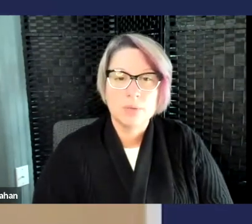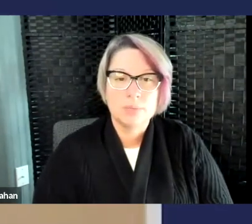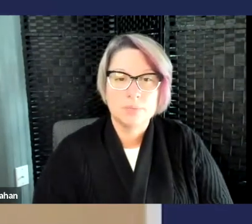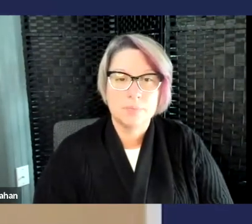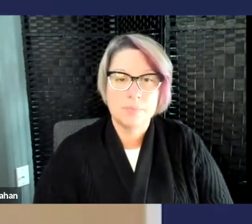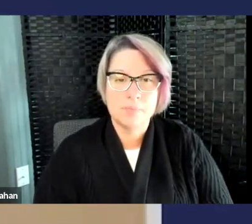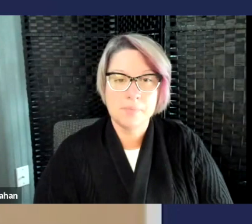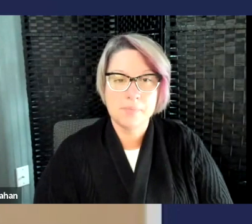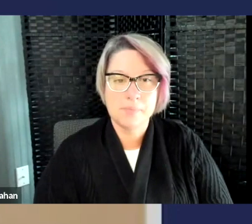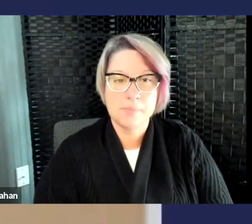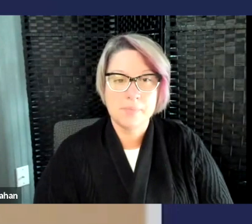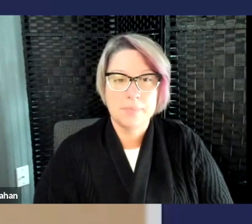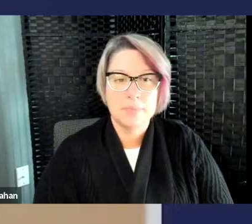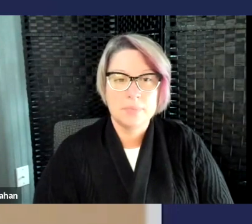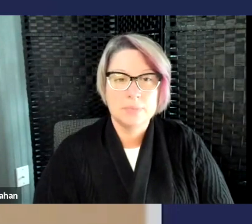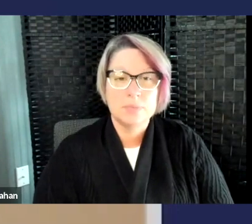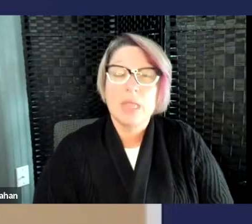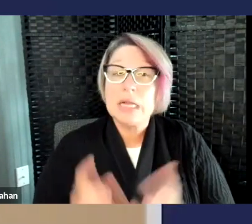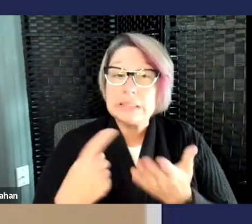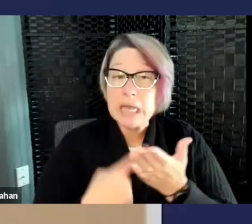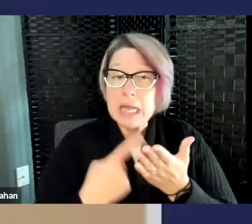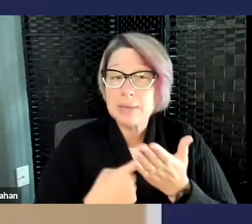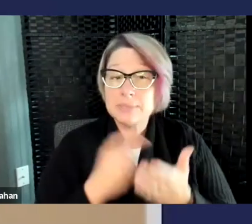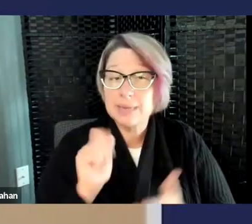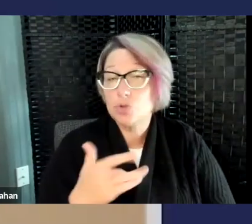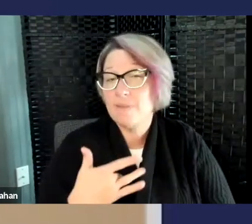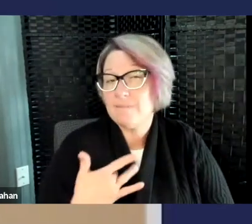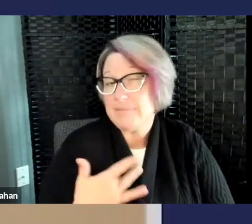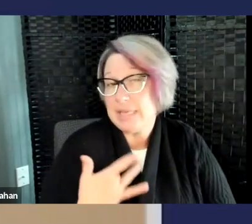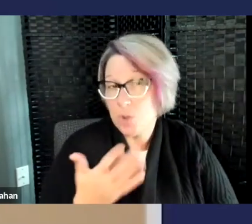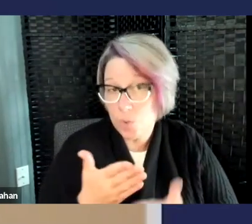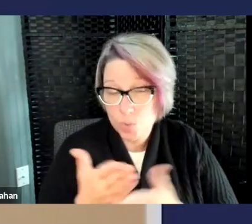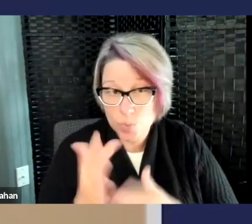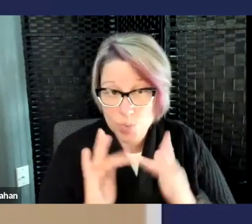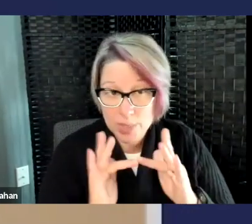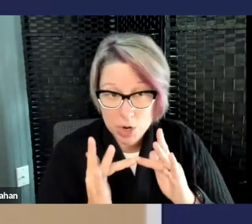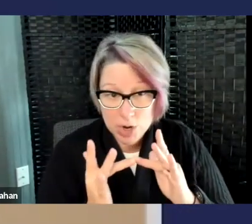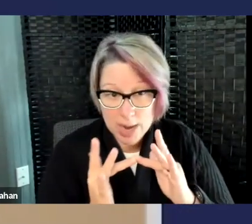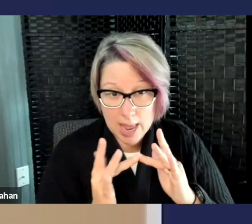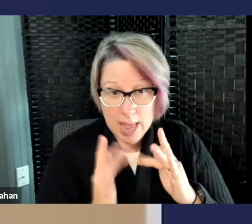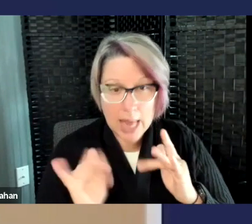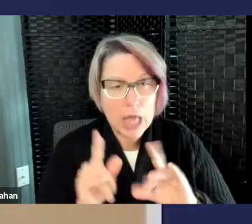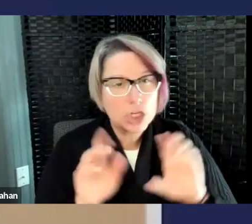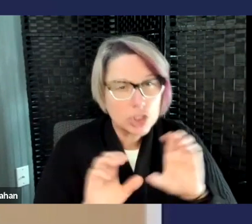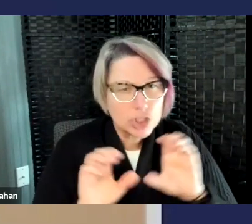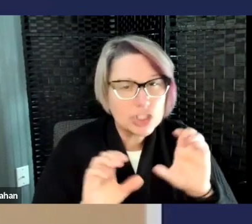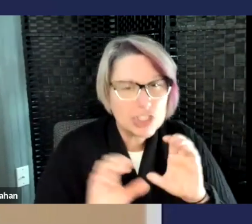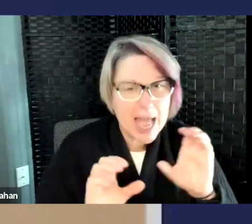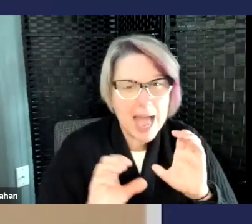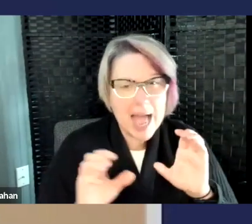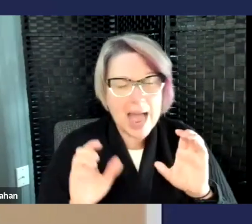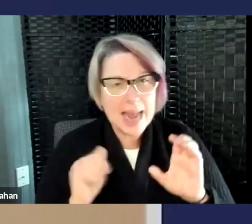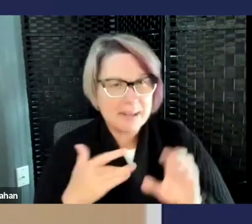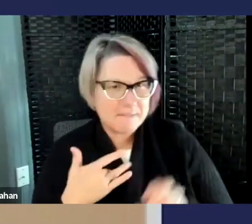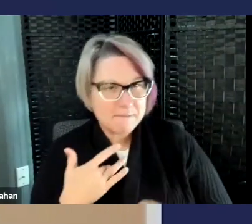this. I don't know. Sometimes you can feel through the internet, I think, right? When you guys are chatting with me nonstop, and I can sort of feel you guys. I